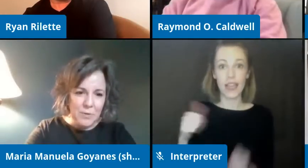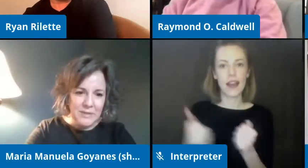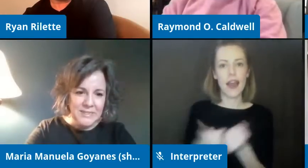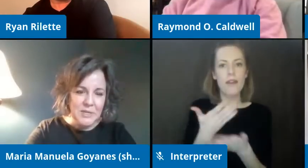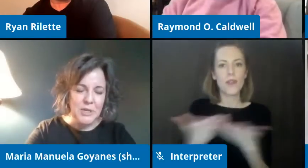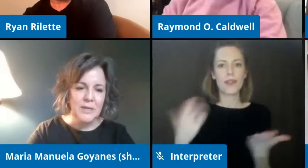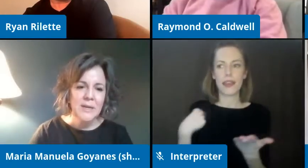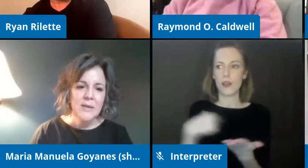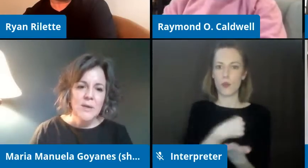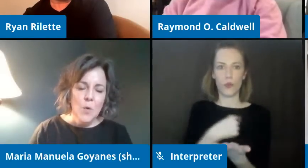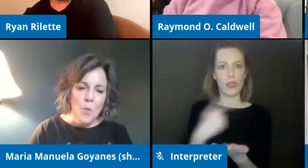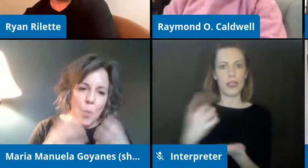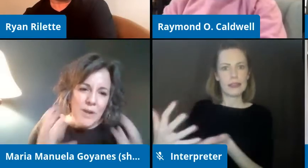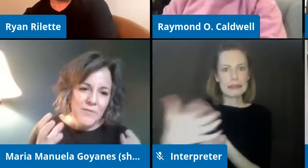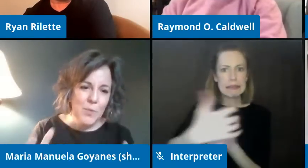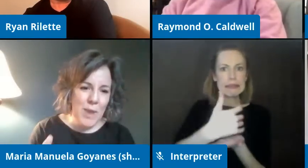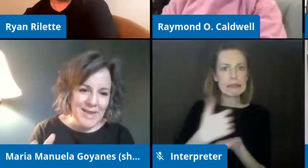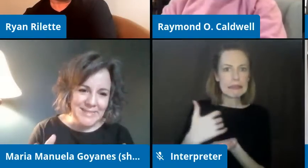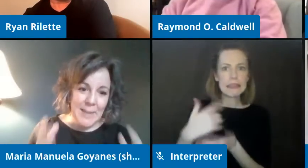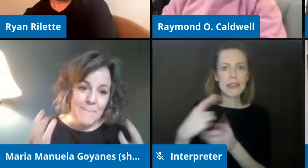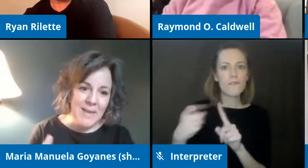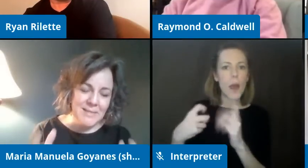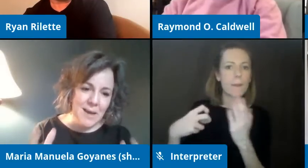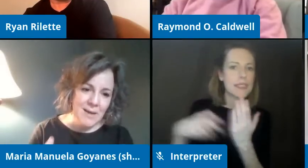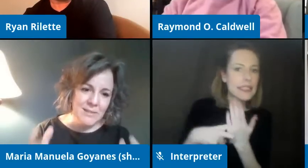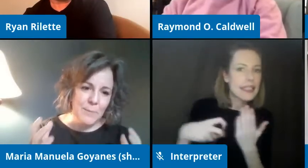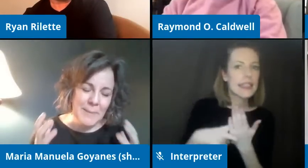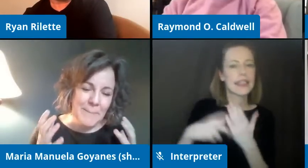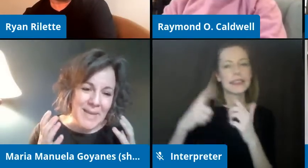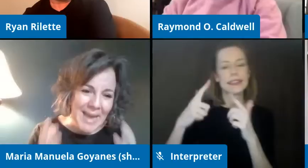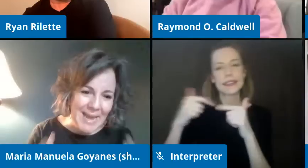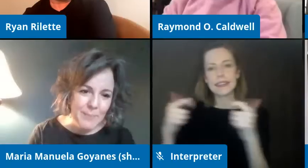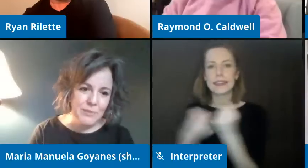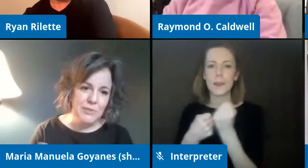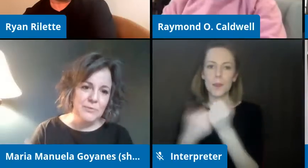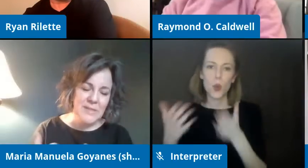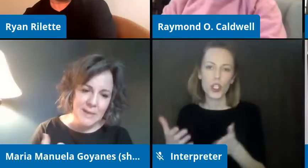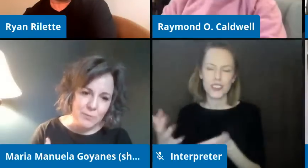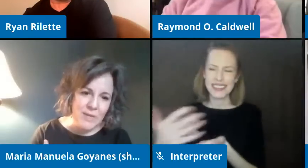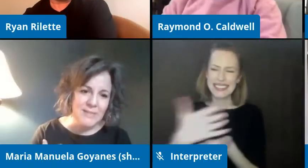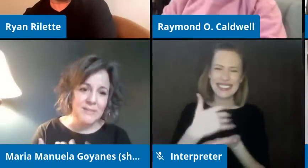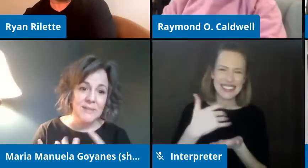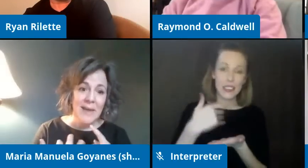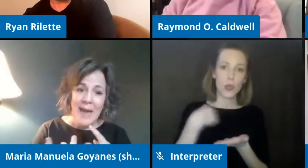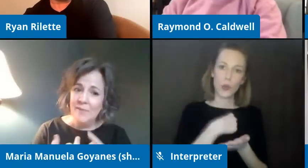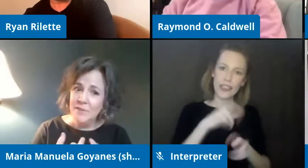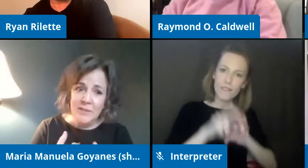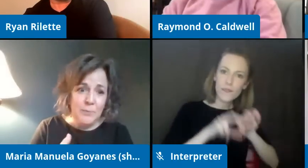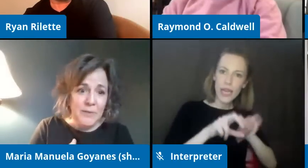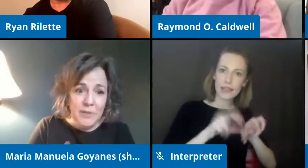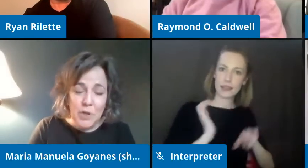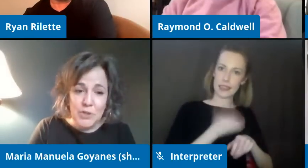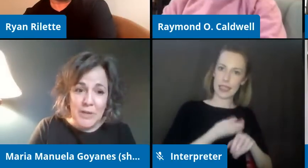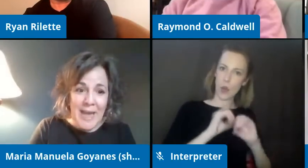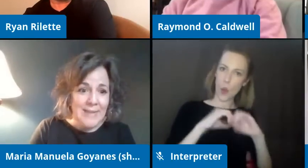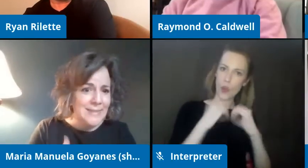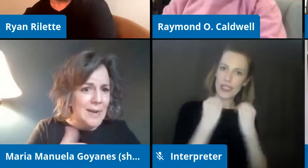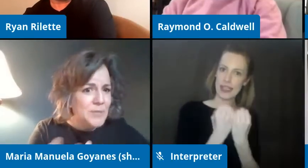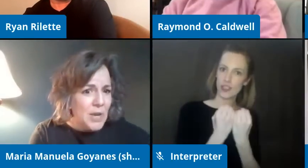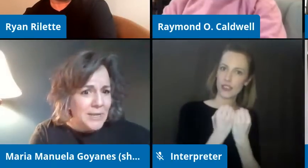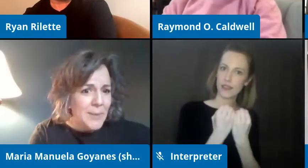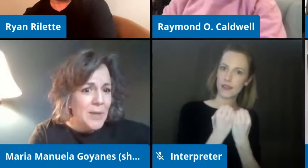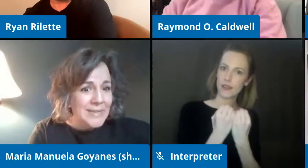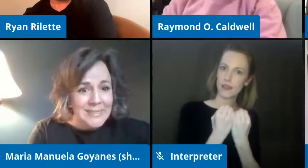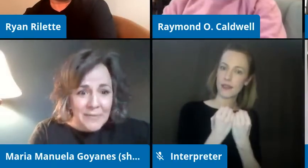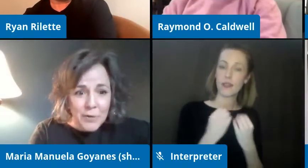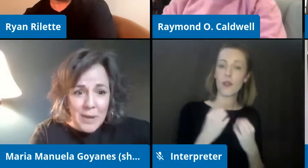into the organization. One of the ways that makes us be able to take risks, have a little bit of a larger cast, and